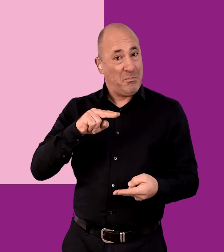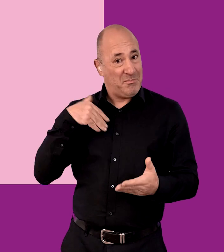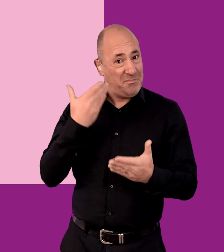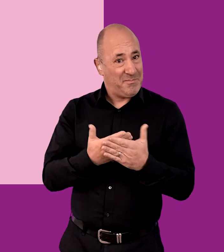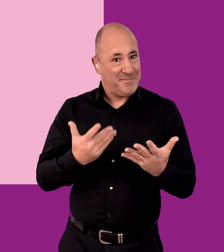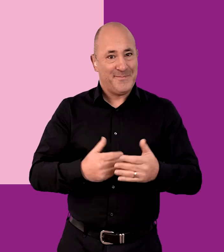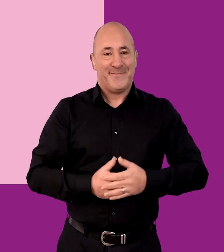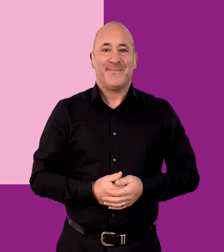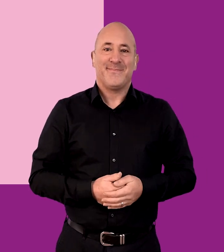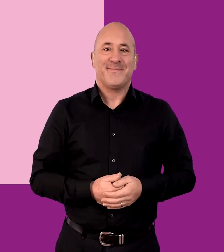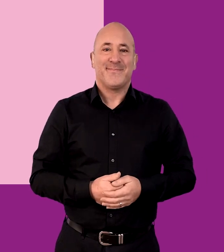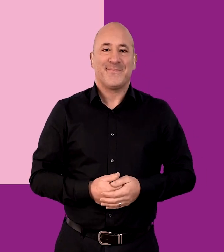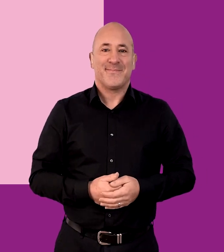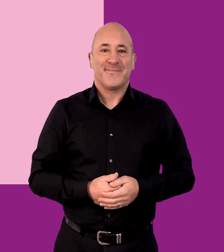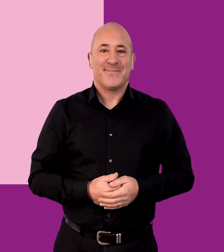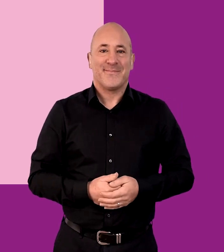2011.